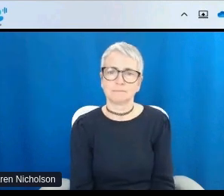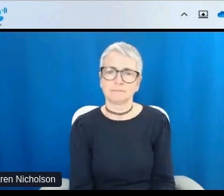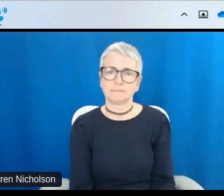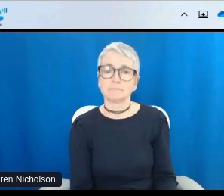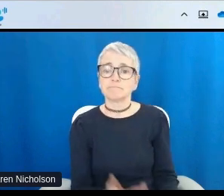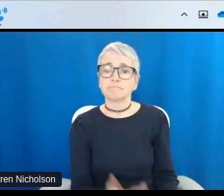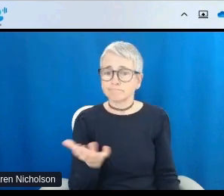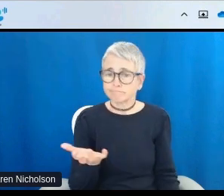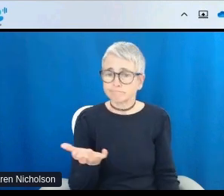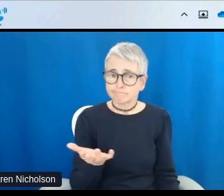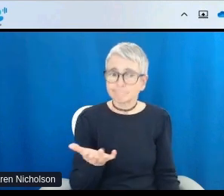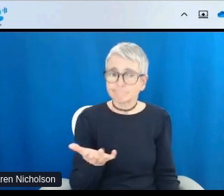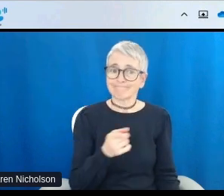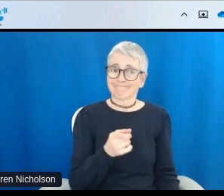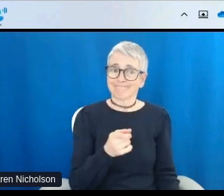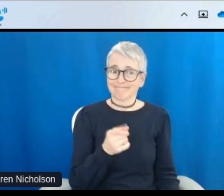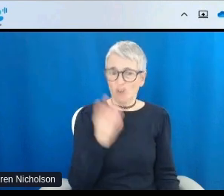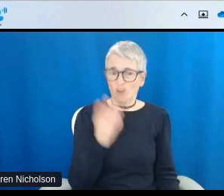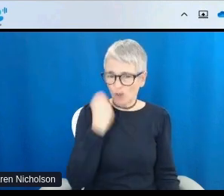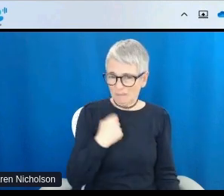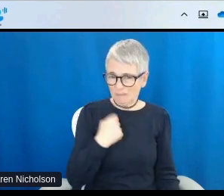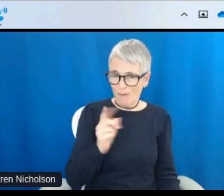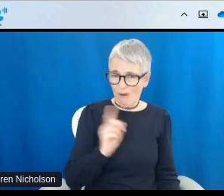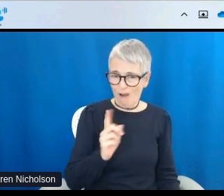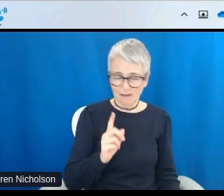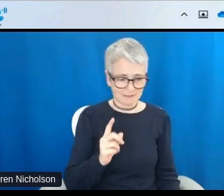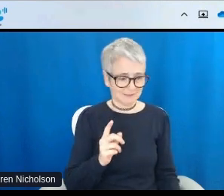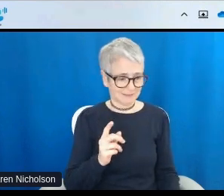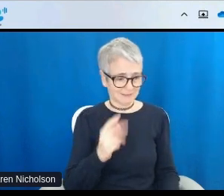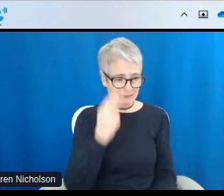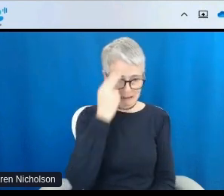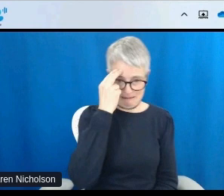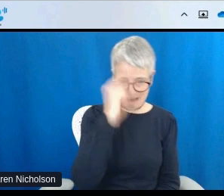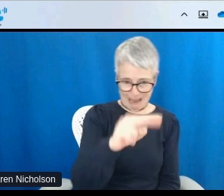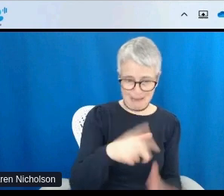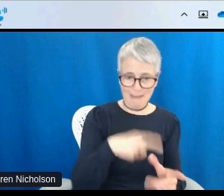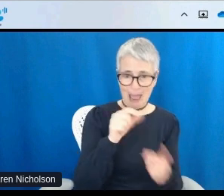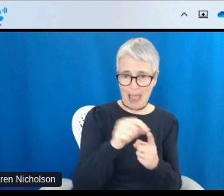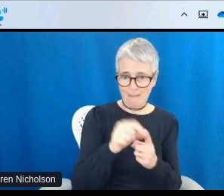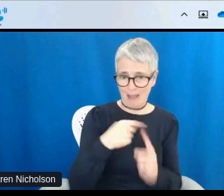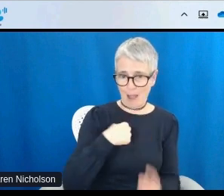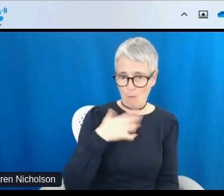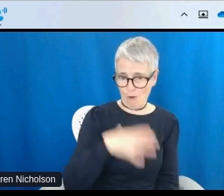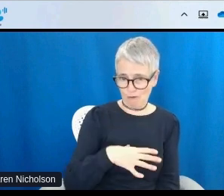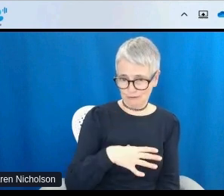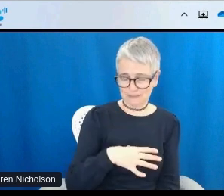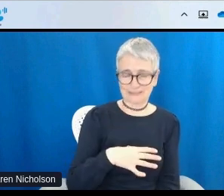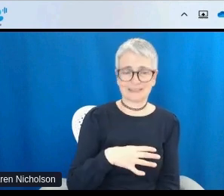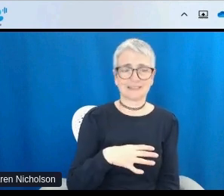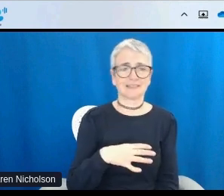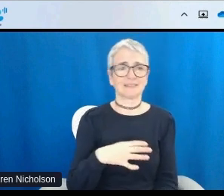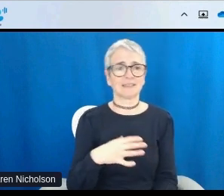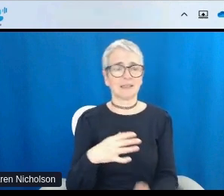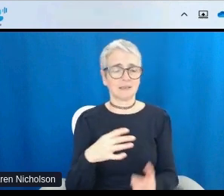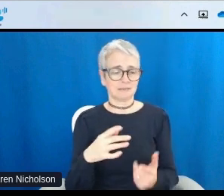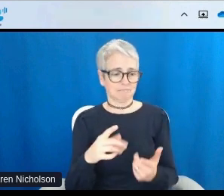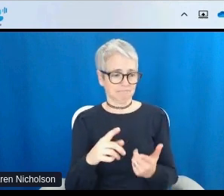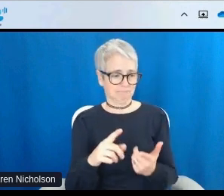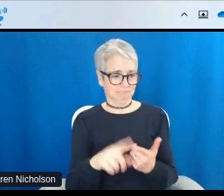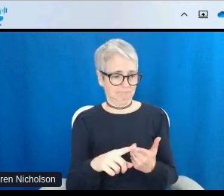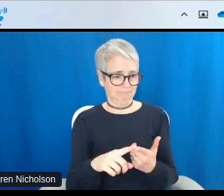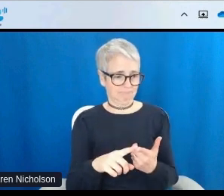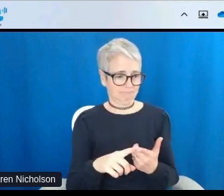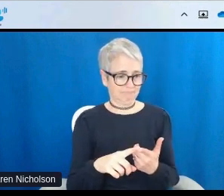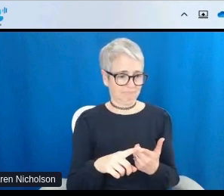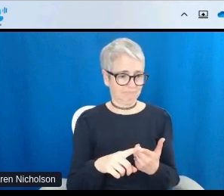So there, what you heard me do was basically say the name of a particular app that I wanted Windows to go to. And then once I was on that page, I could either